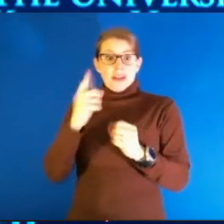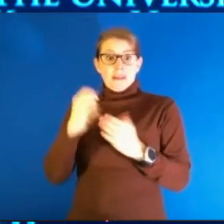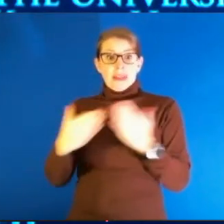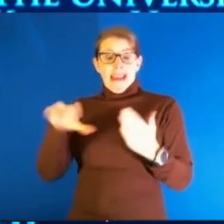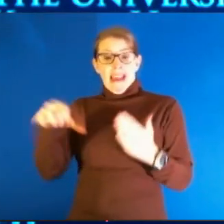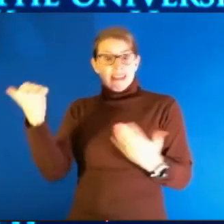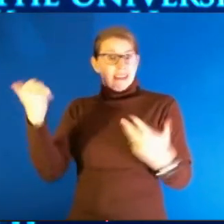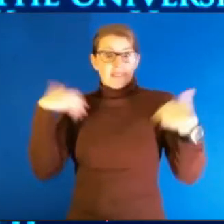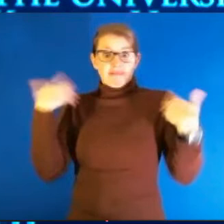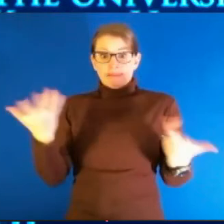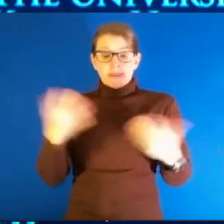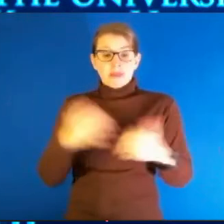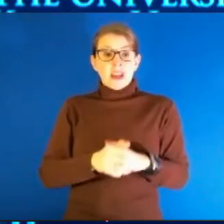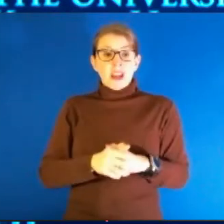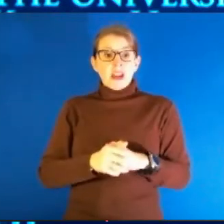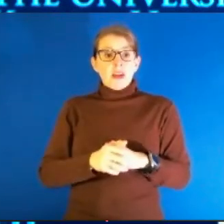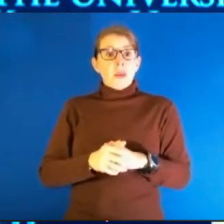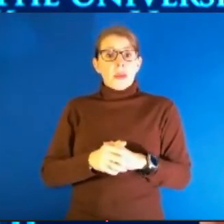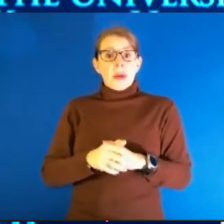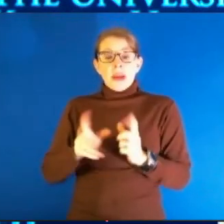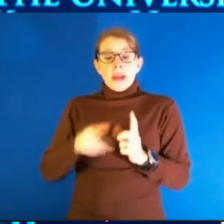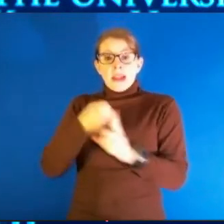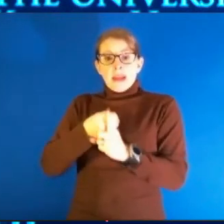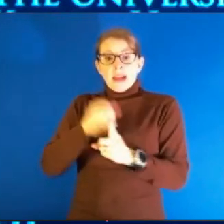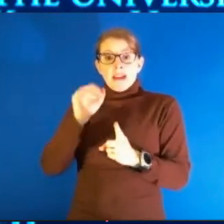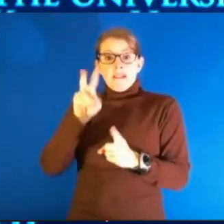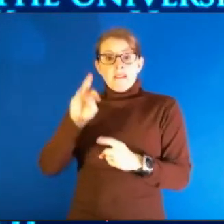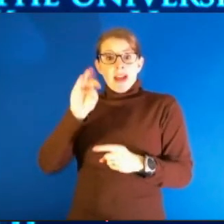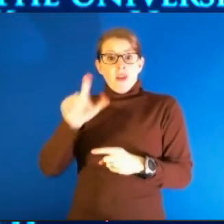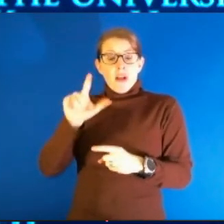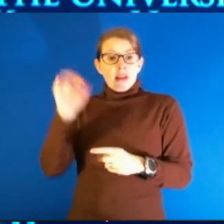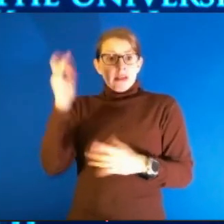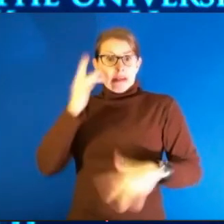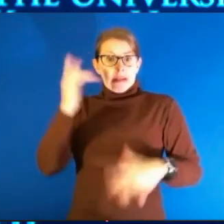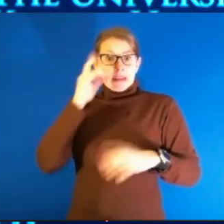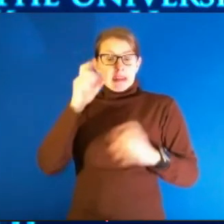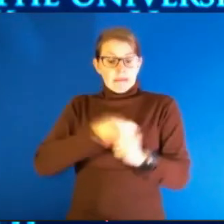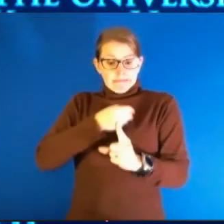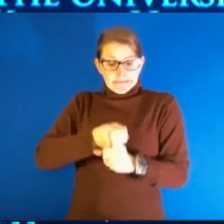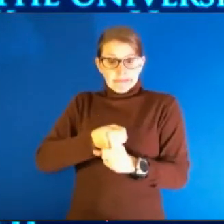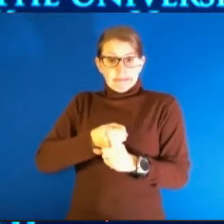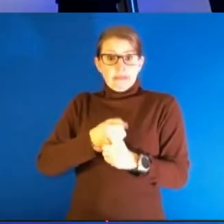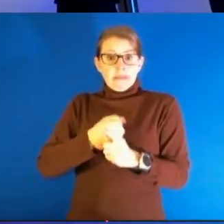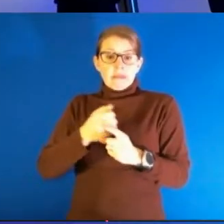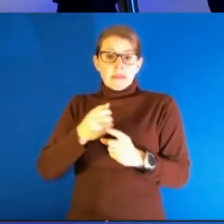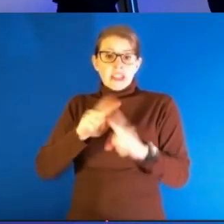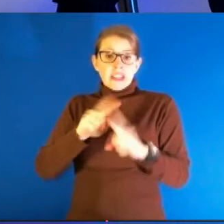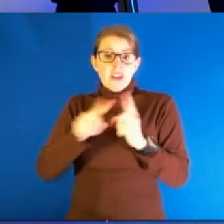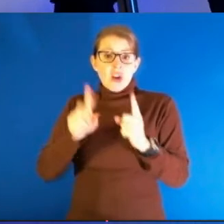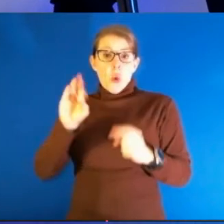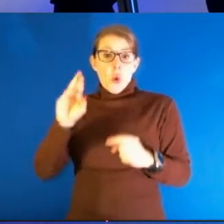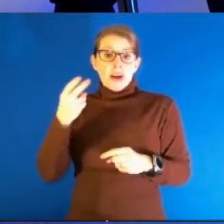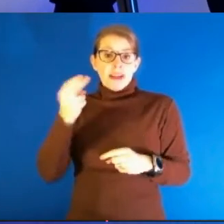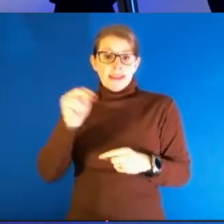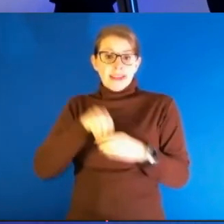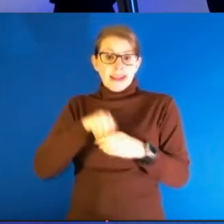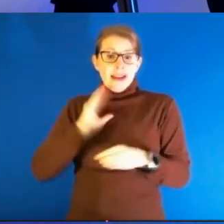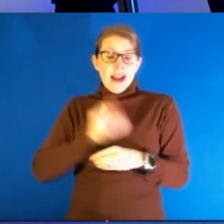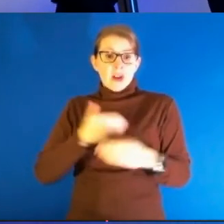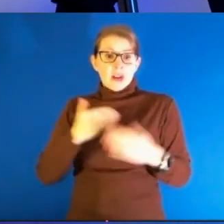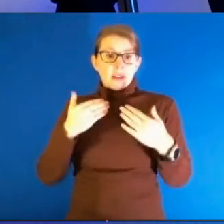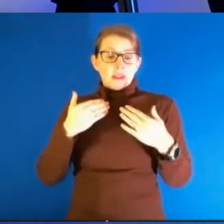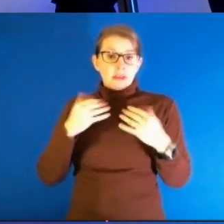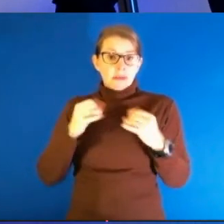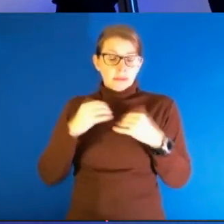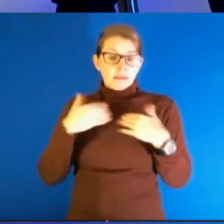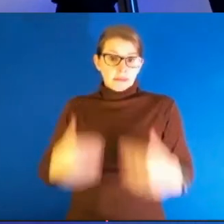though, on the impact of viral illness in terms of how it can affect the multiple organs in our systems. All right, so we did have some hope on the COVID prevention